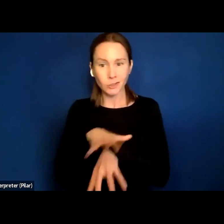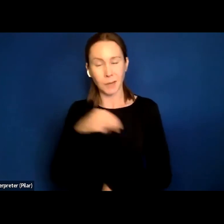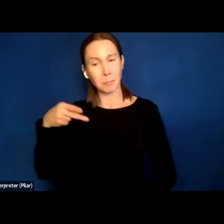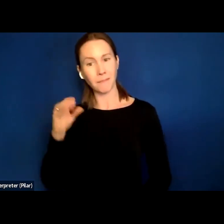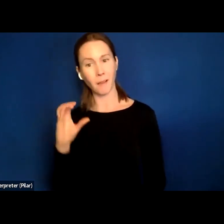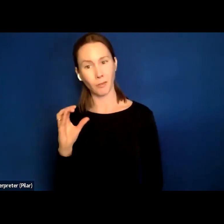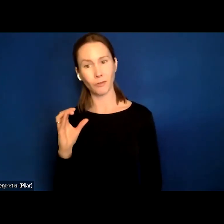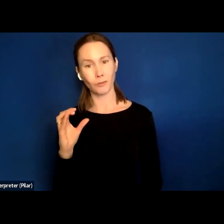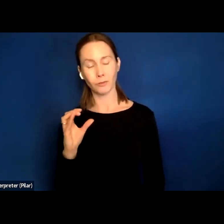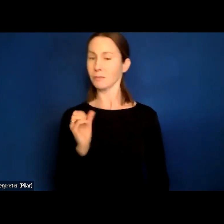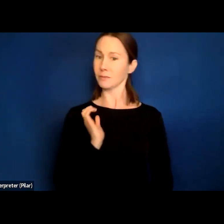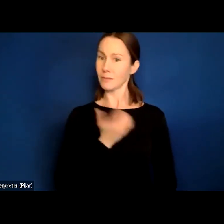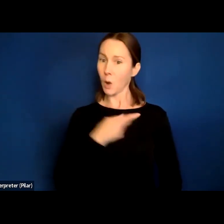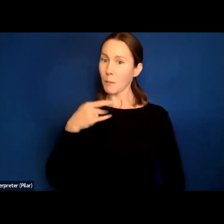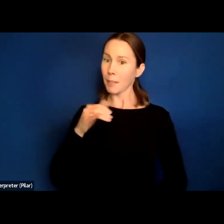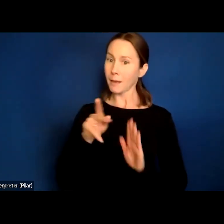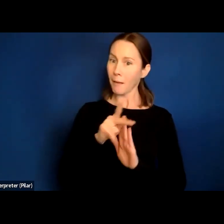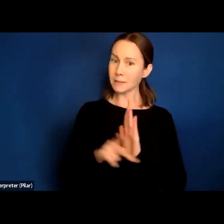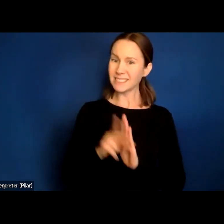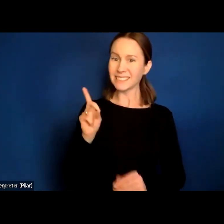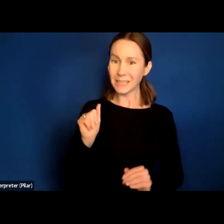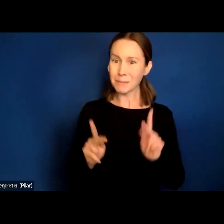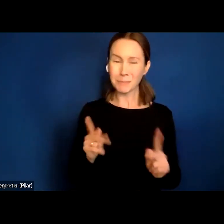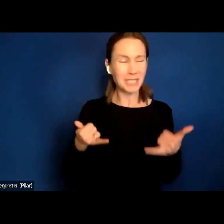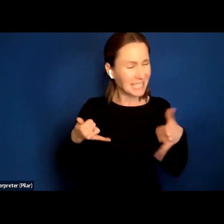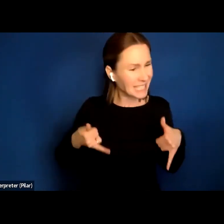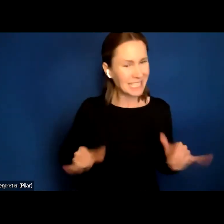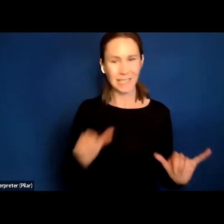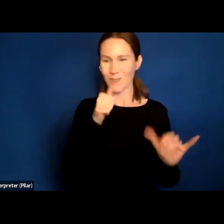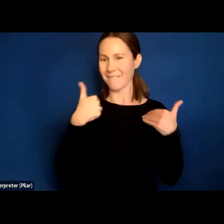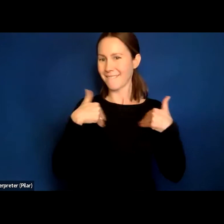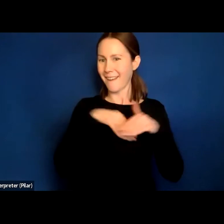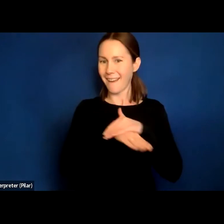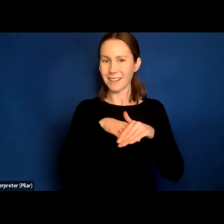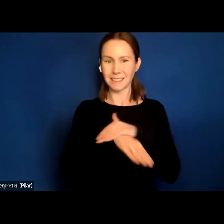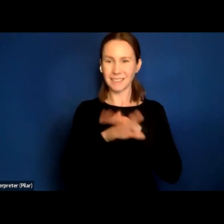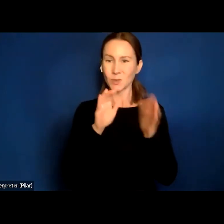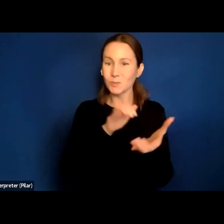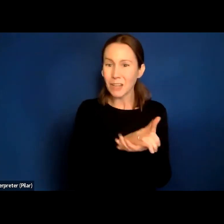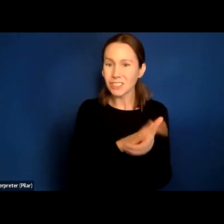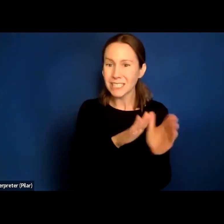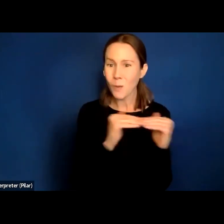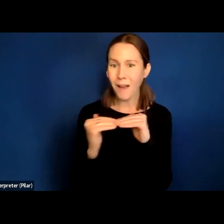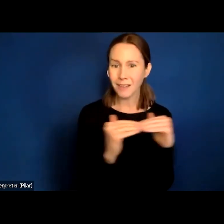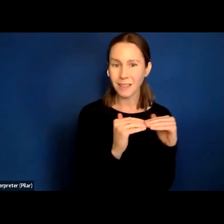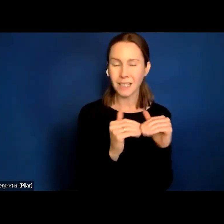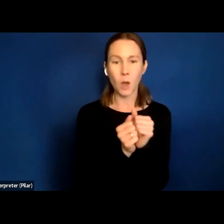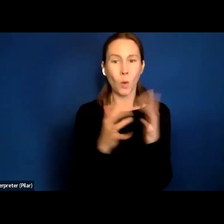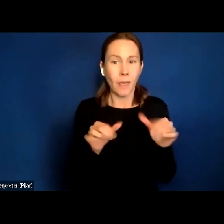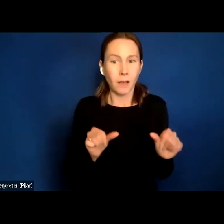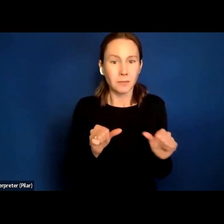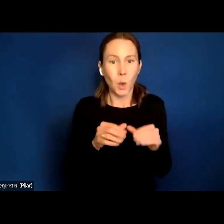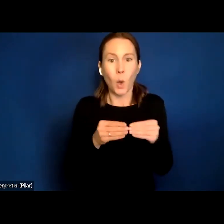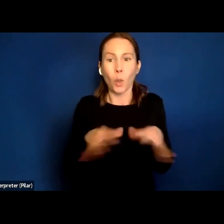our public policies, disabled people still do not have access to marriage equality without the risk of losing access